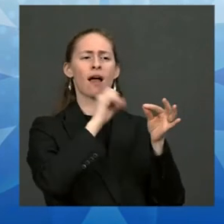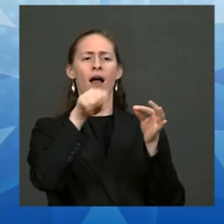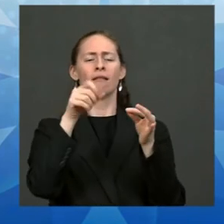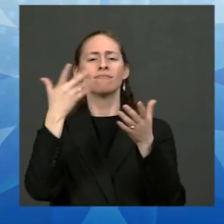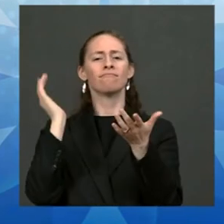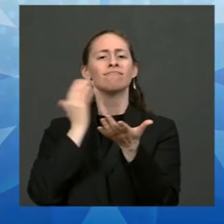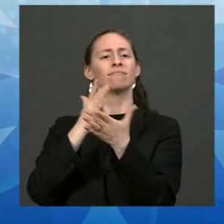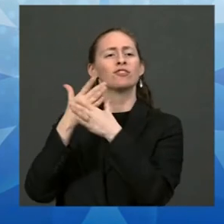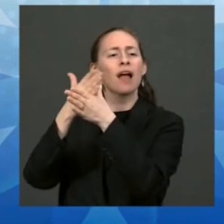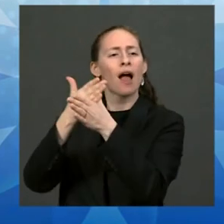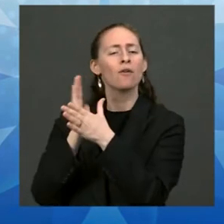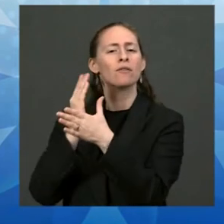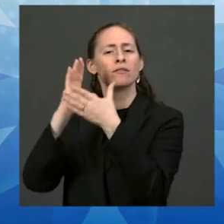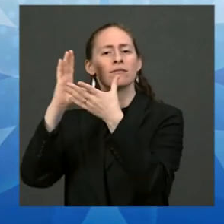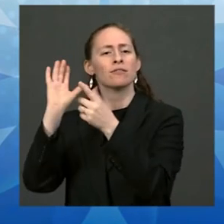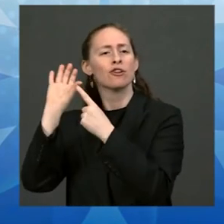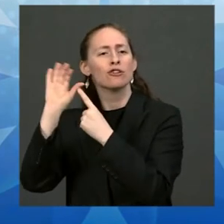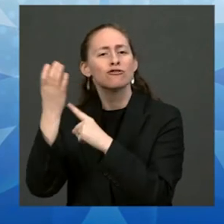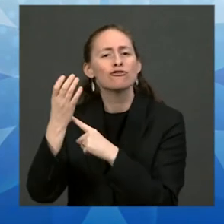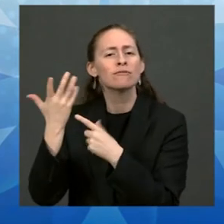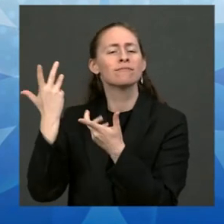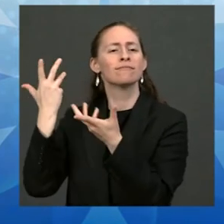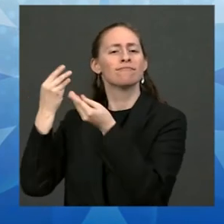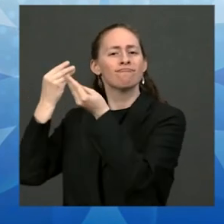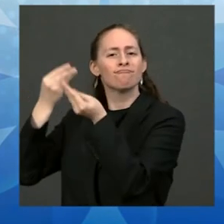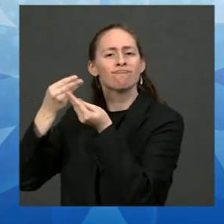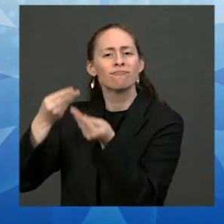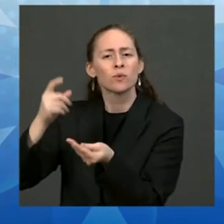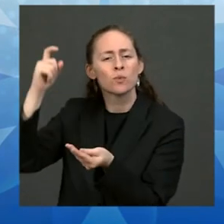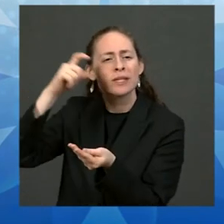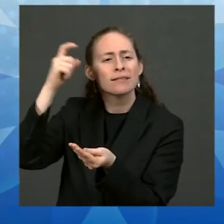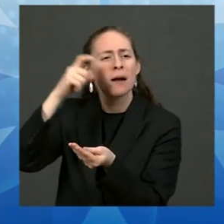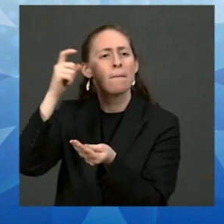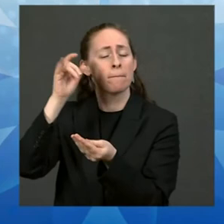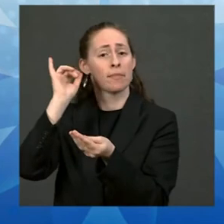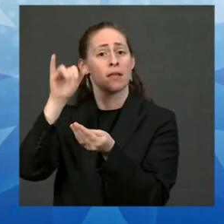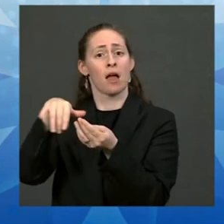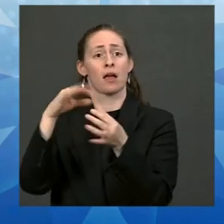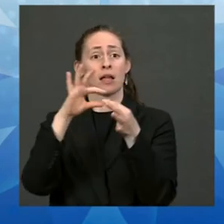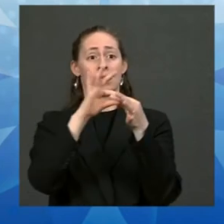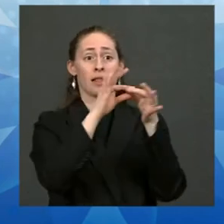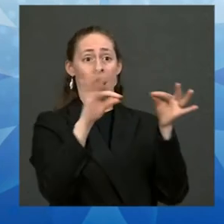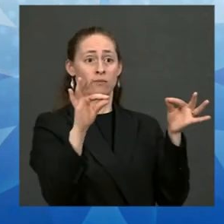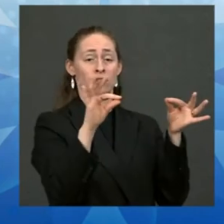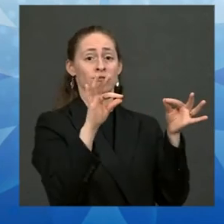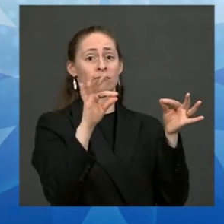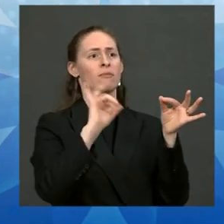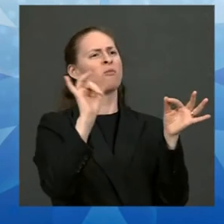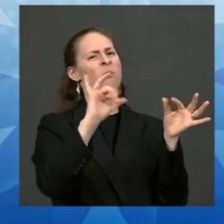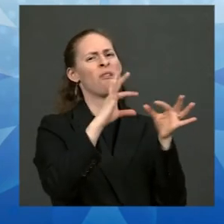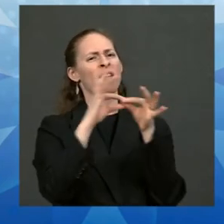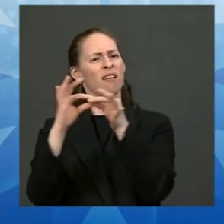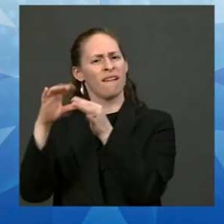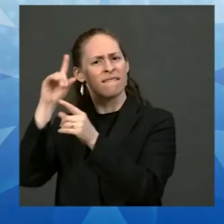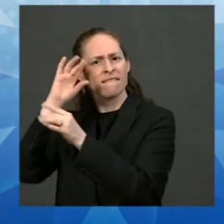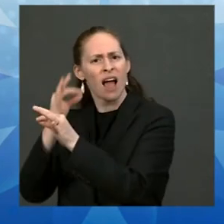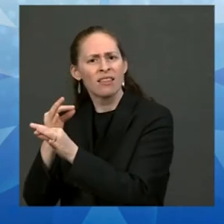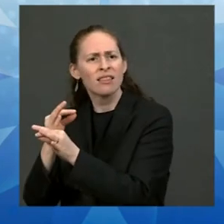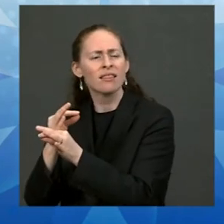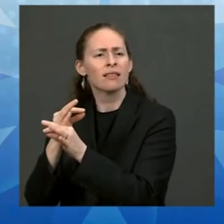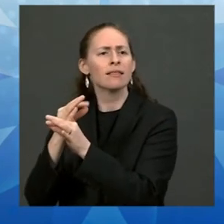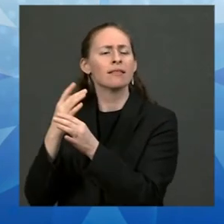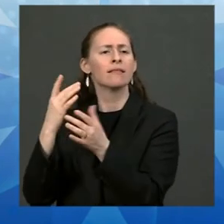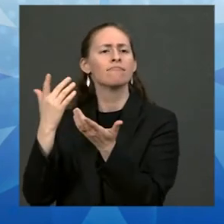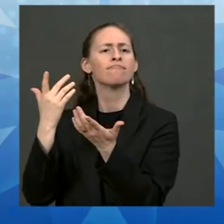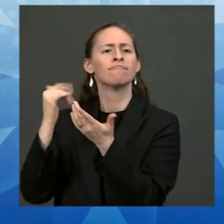that only we know. It connects us to our faith, naming the divine and our relationship with